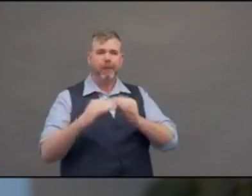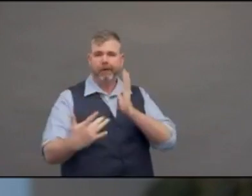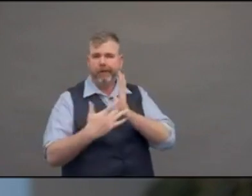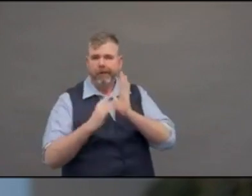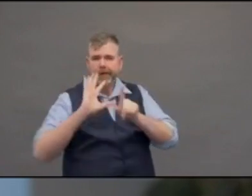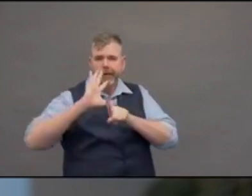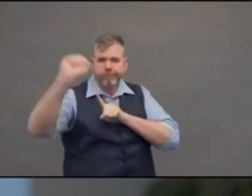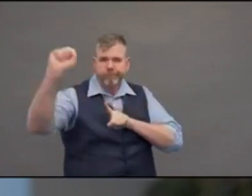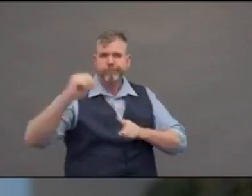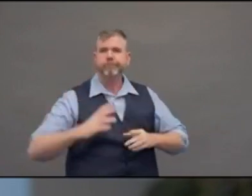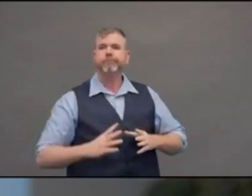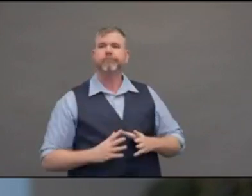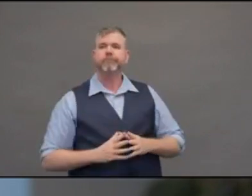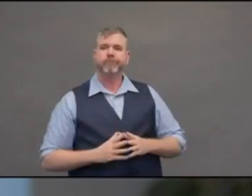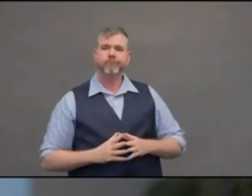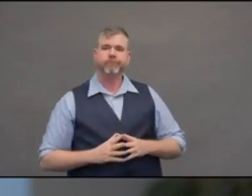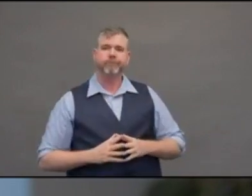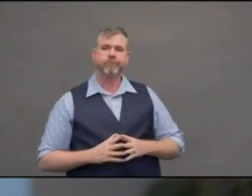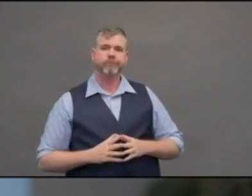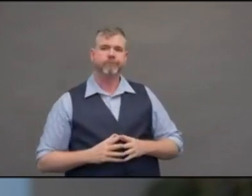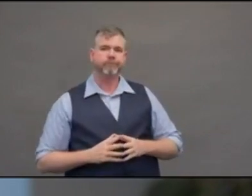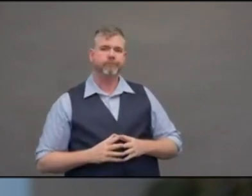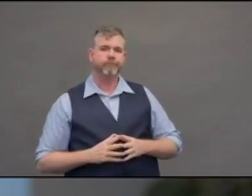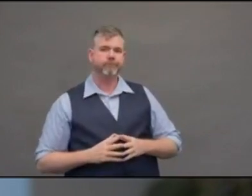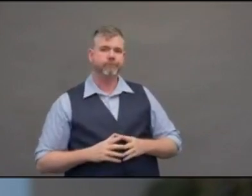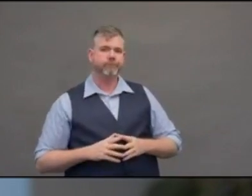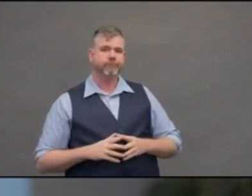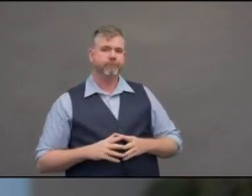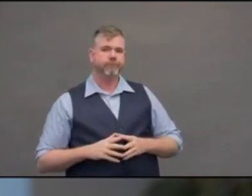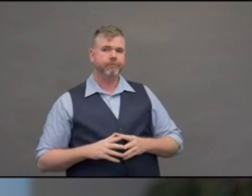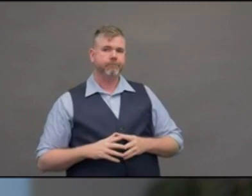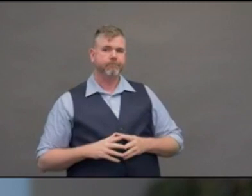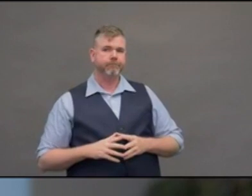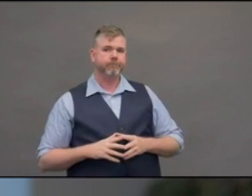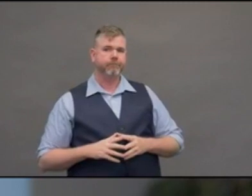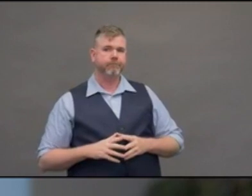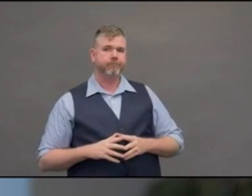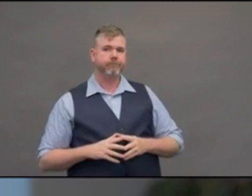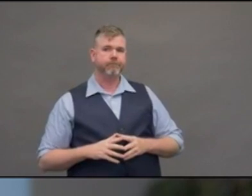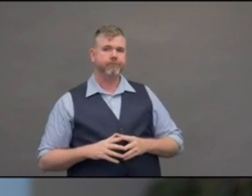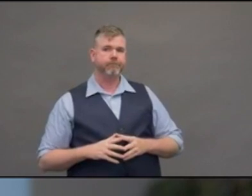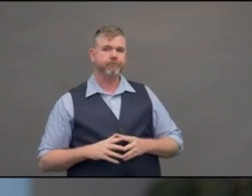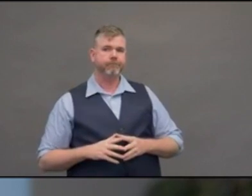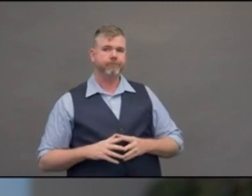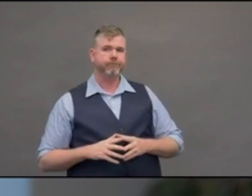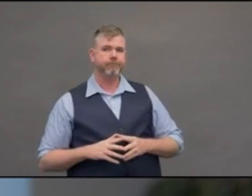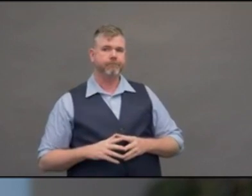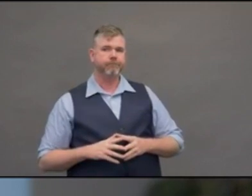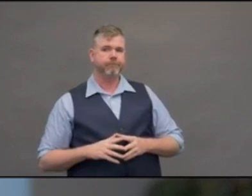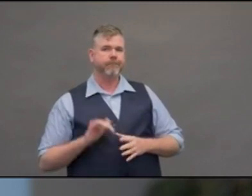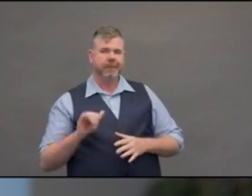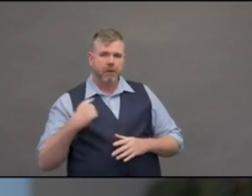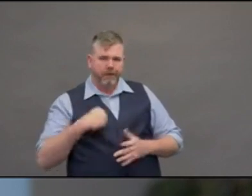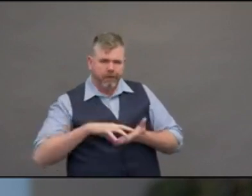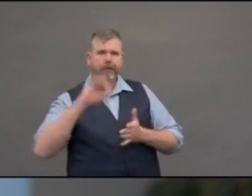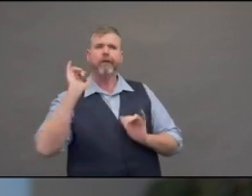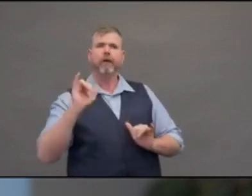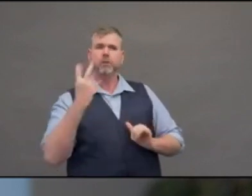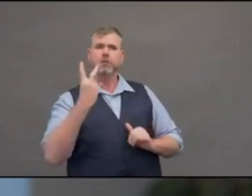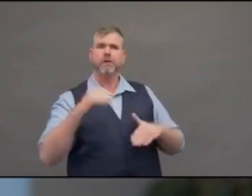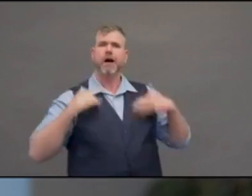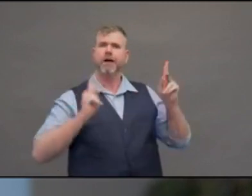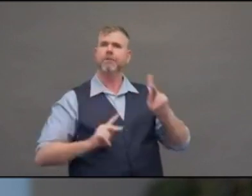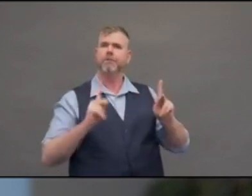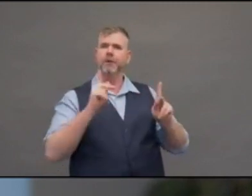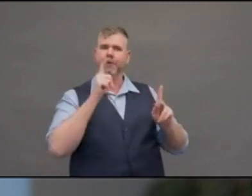risks that we're learning about, including to younger folks who otherwise seem healthy. And so it's really important that we remain true